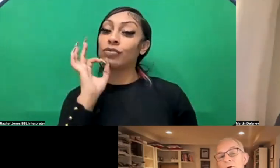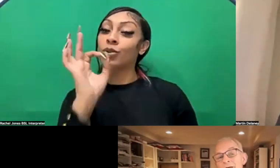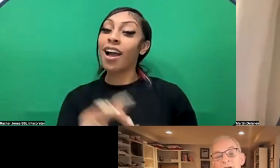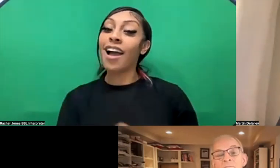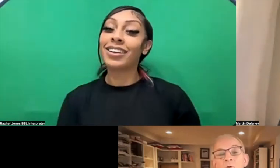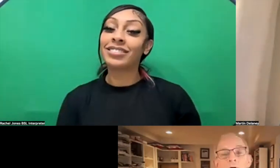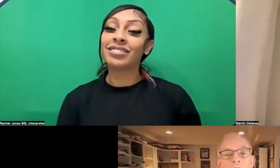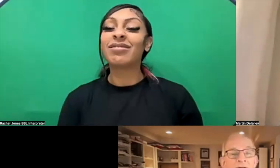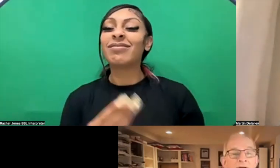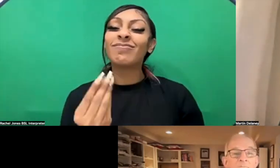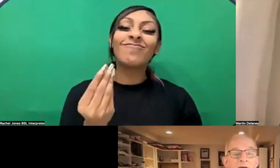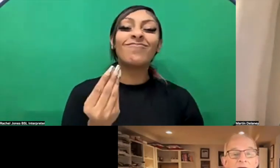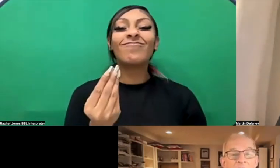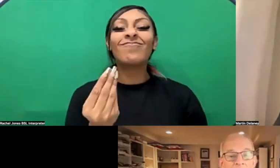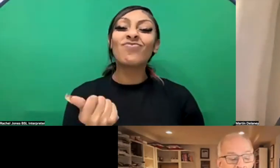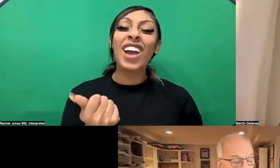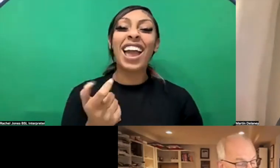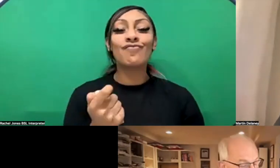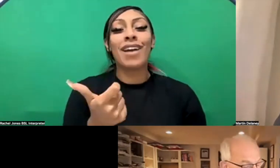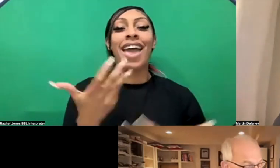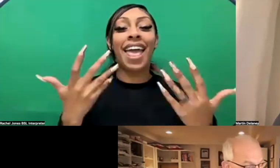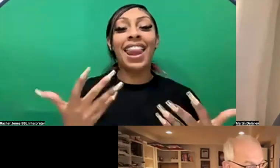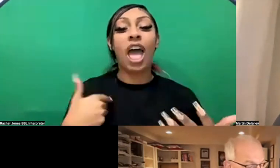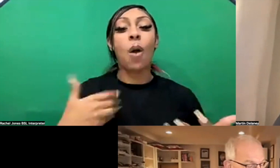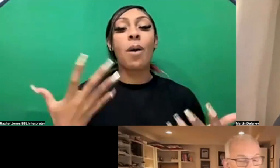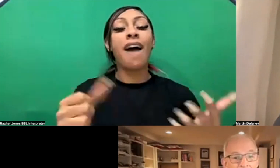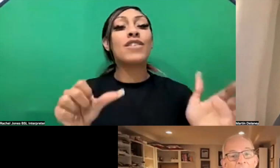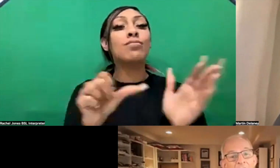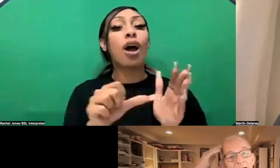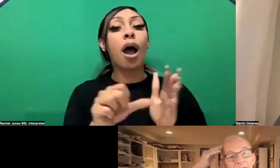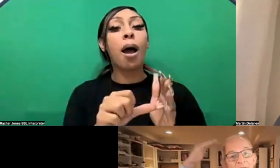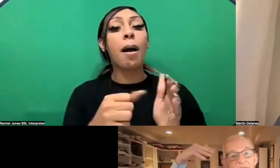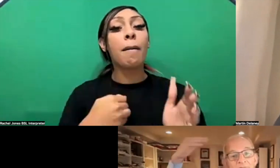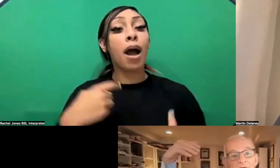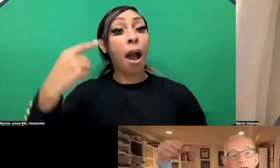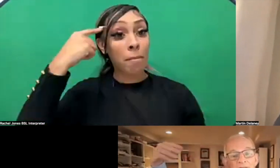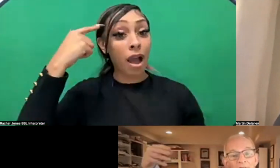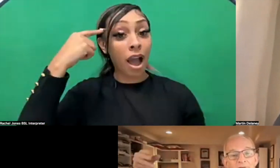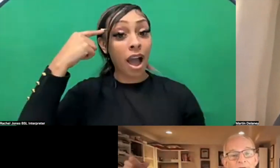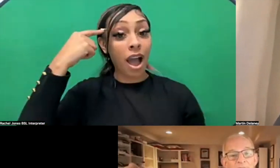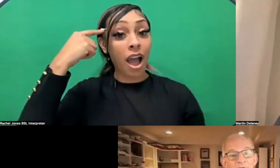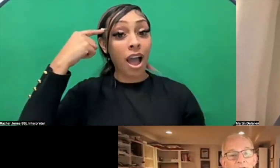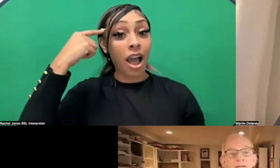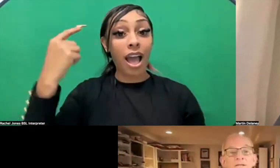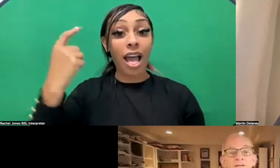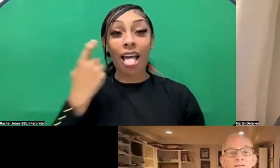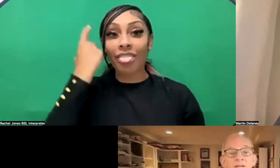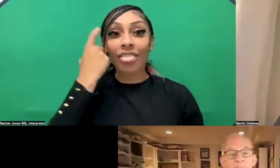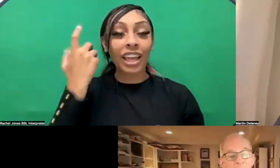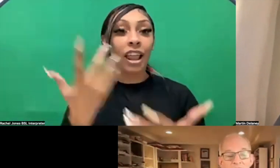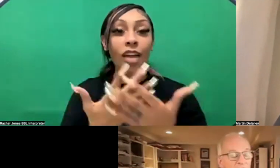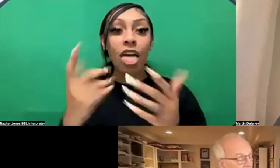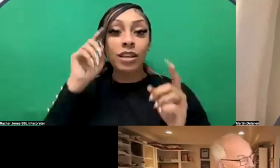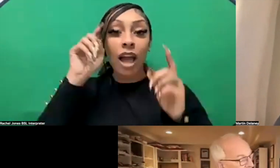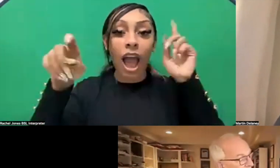so much anymore. I have a problem in that in my mind, I'm thinking of all kinds of current musical ideas. But